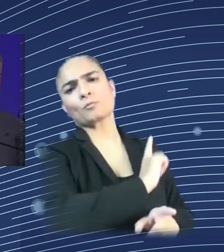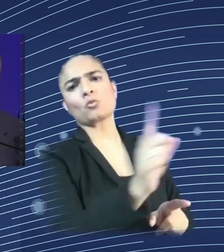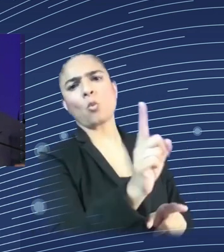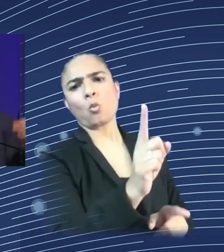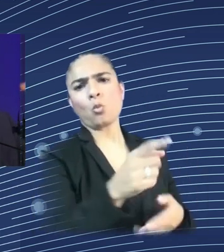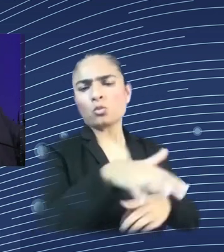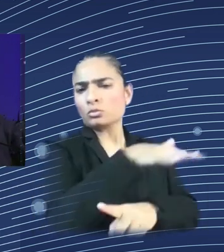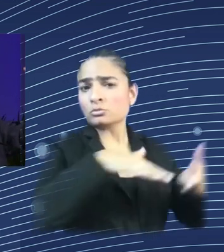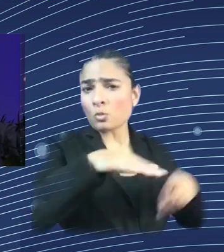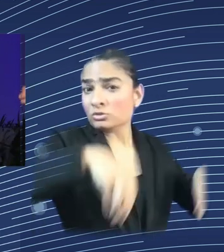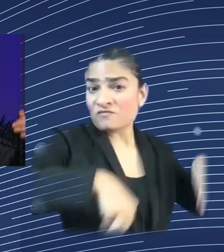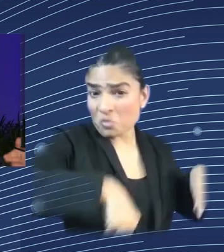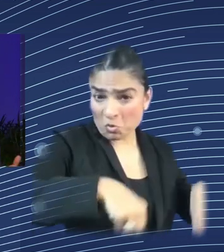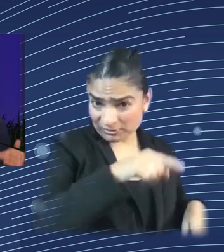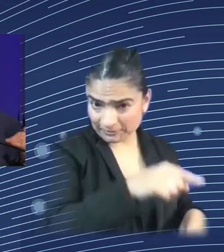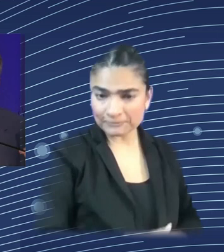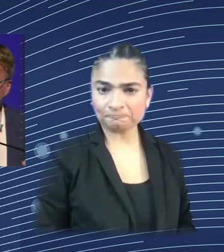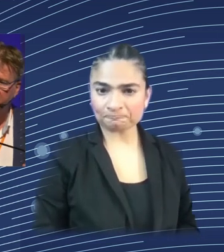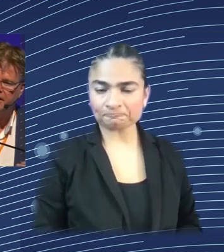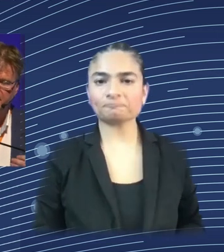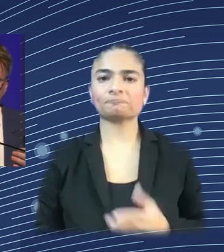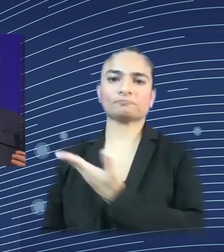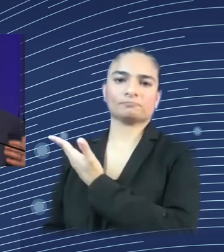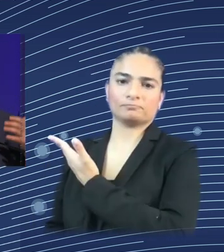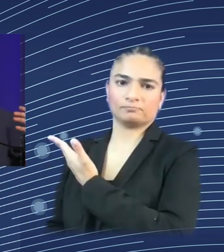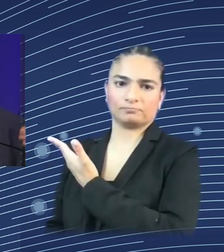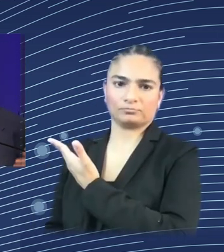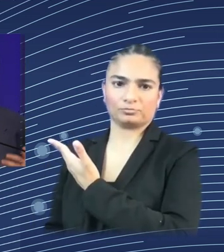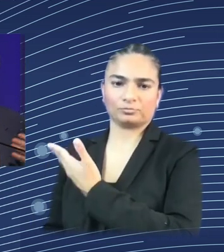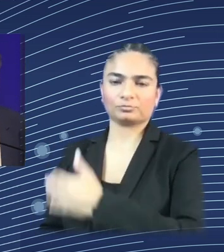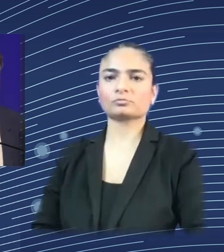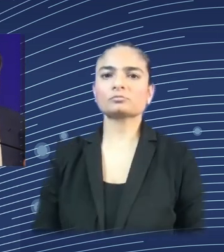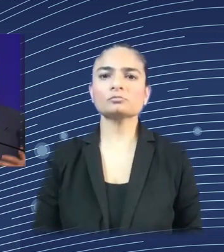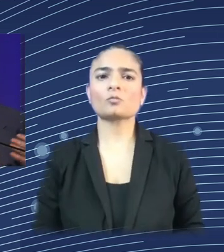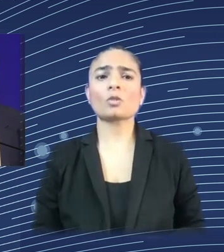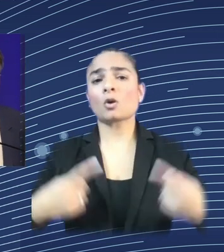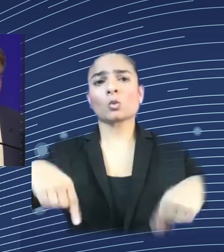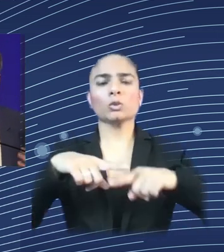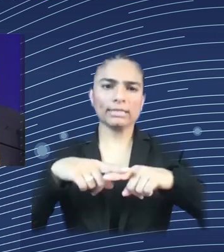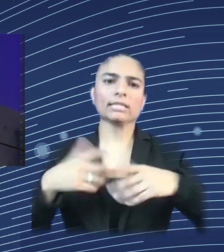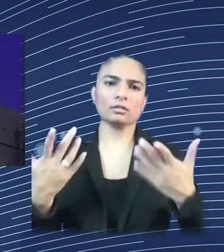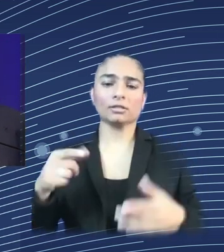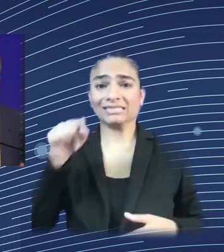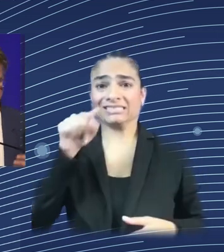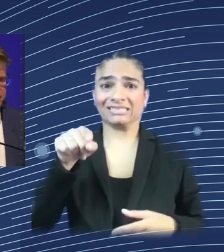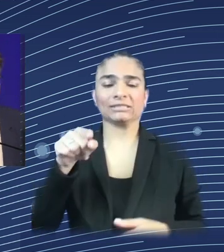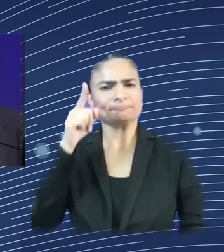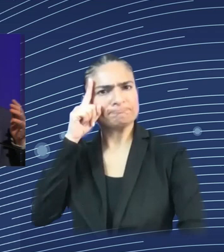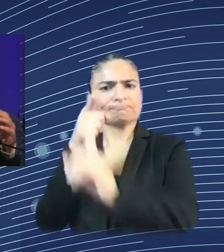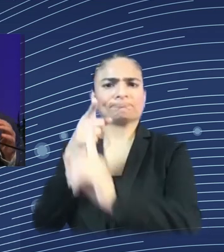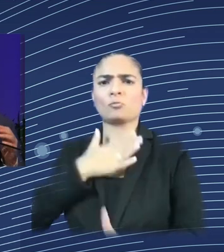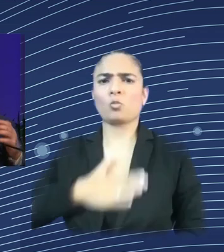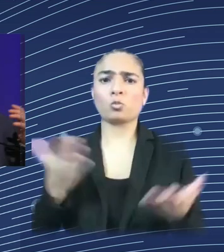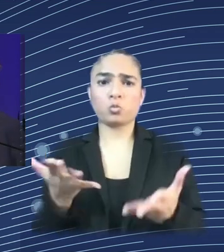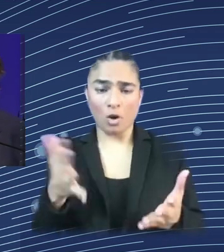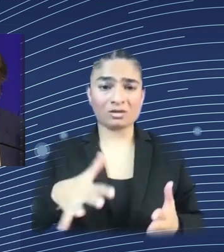side. We have targeted lists to inspect on the field different construction sites. We have a lot of